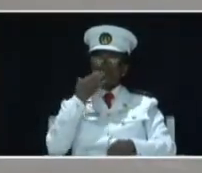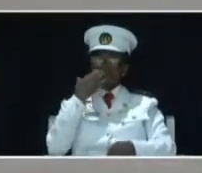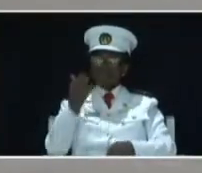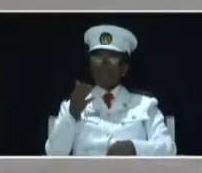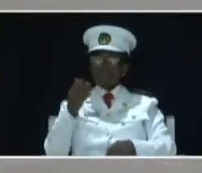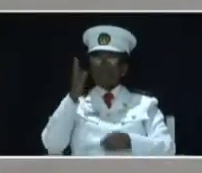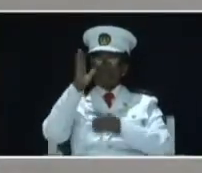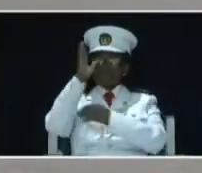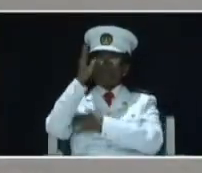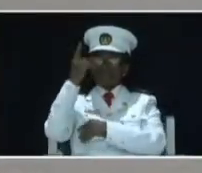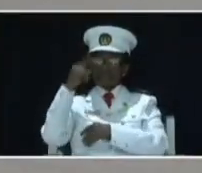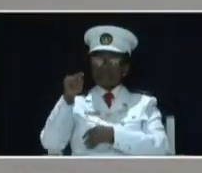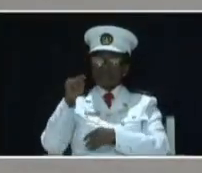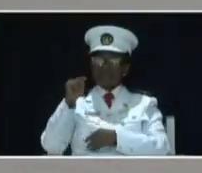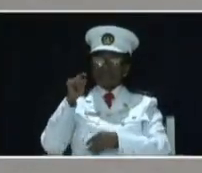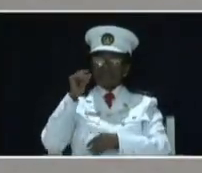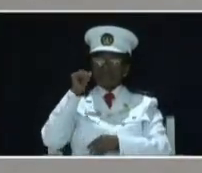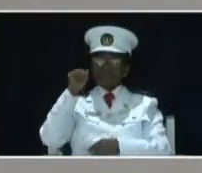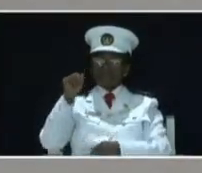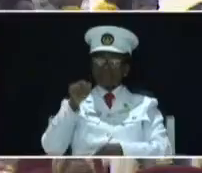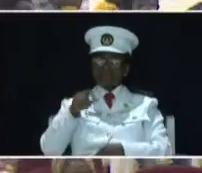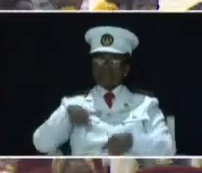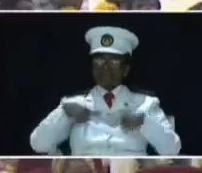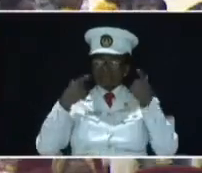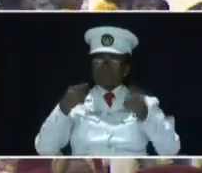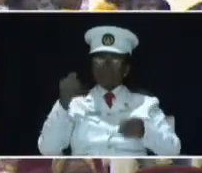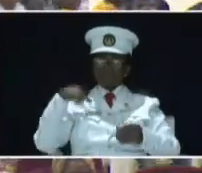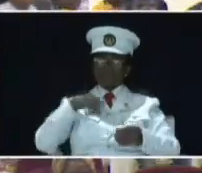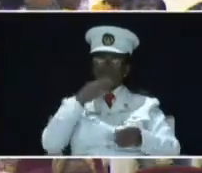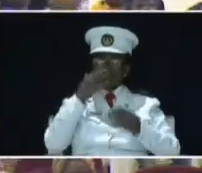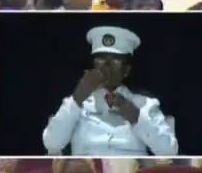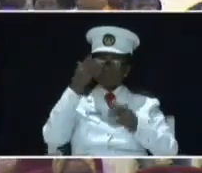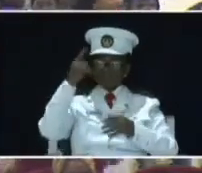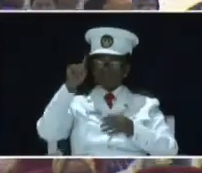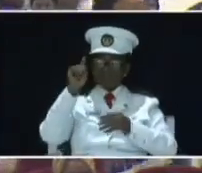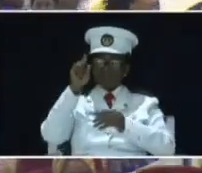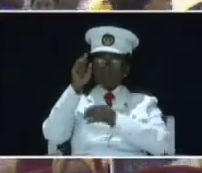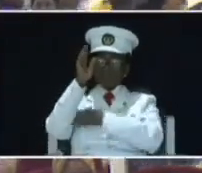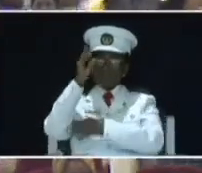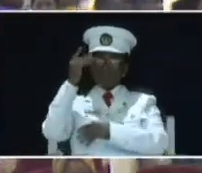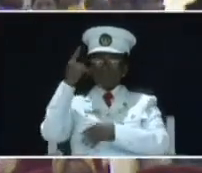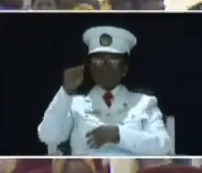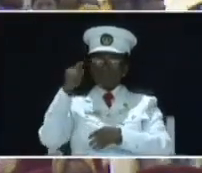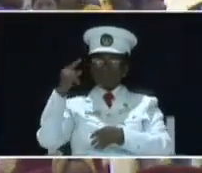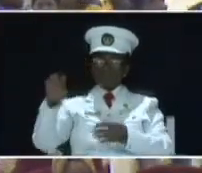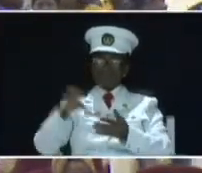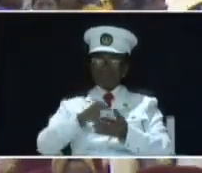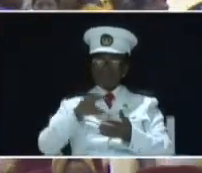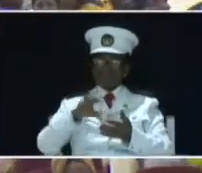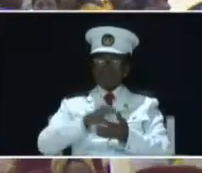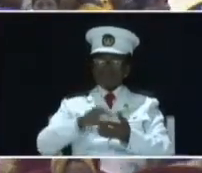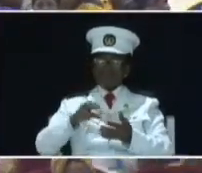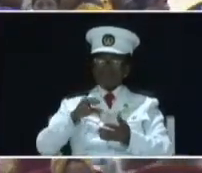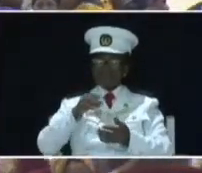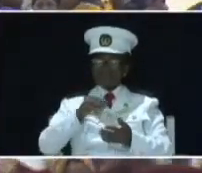We thank God for the choir. As usual, they've done extremely well tonight.